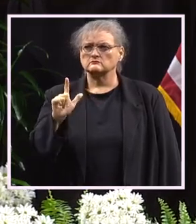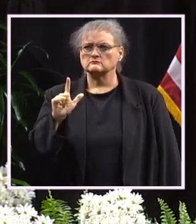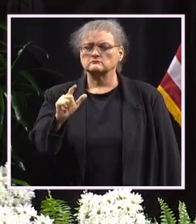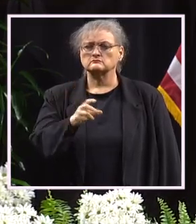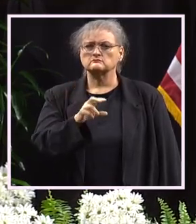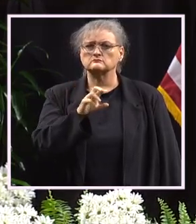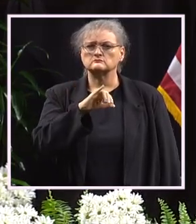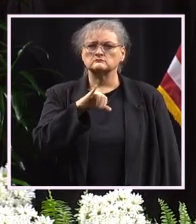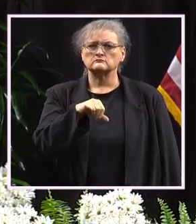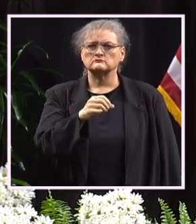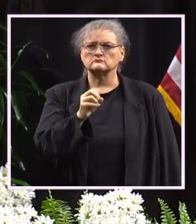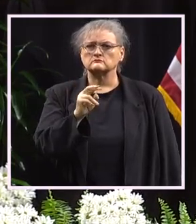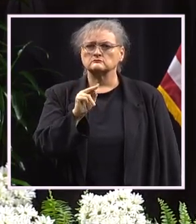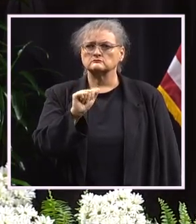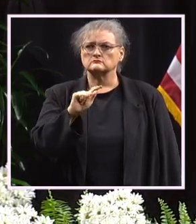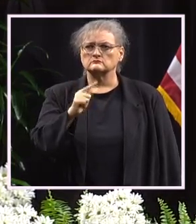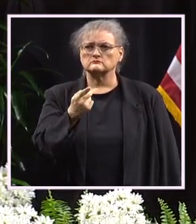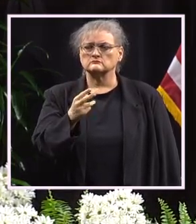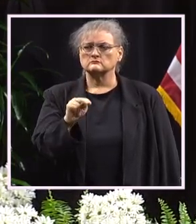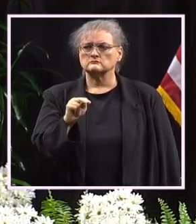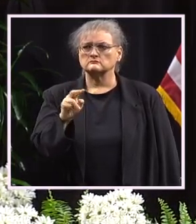Jonathan G. Jacobson.